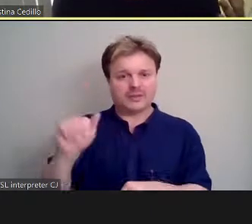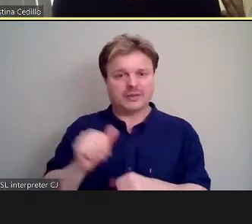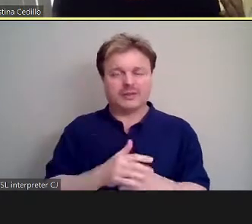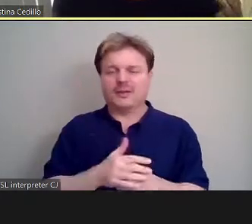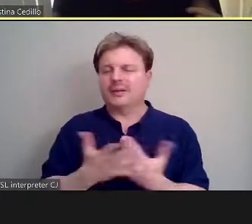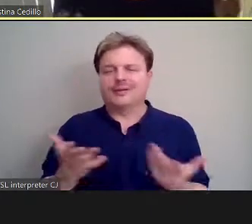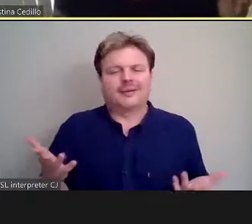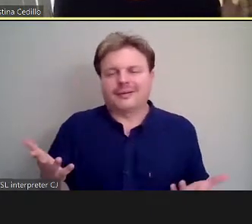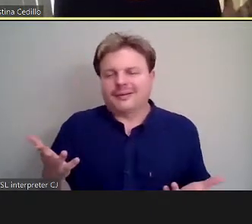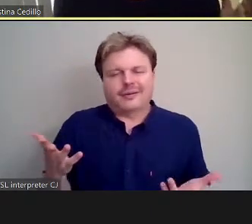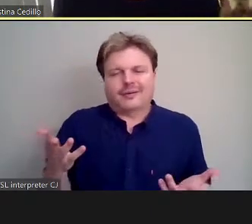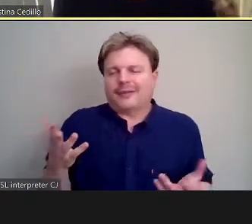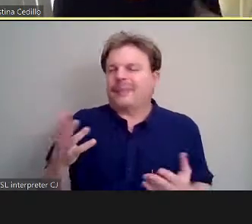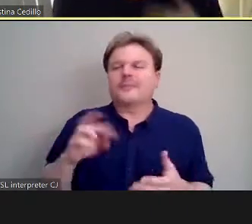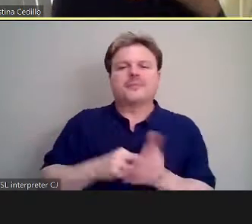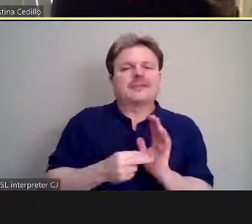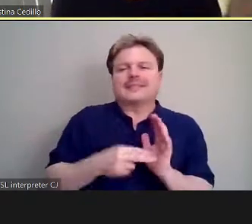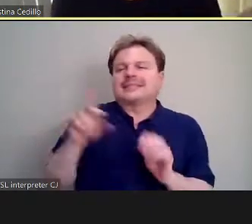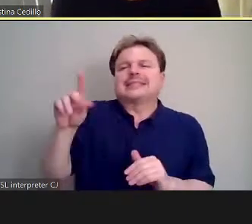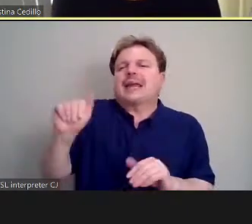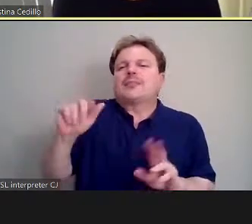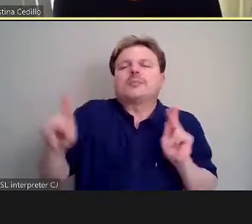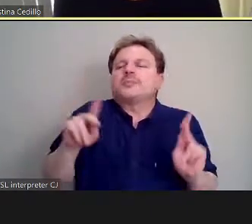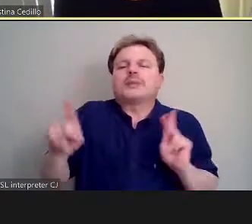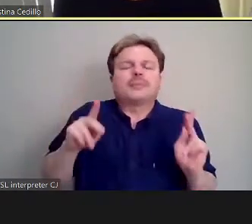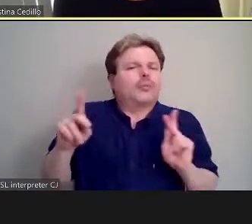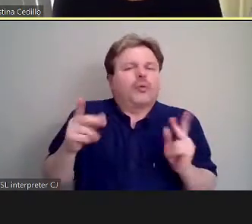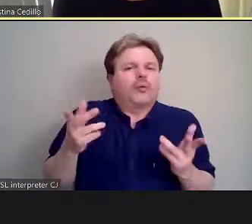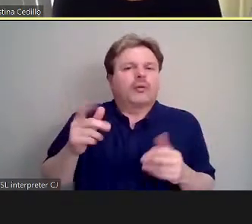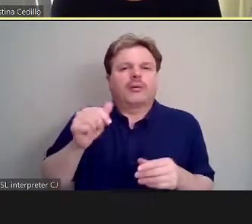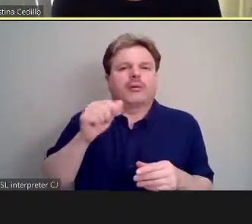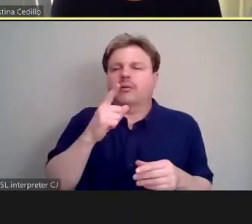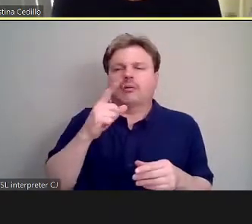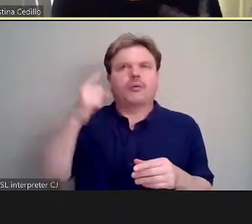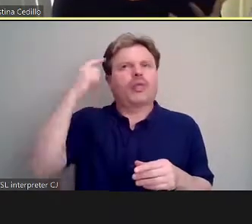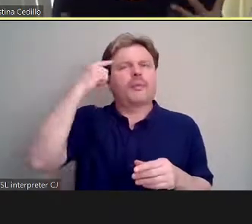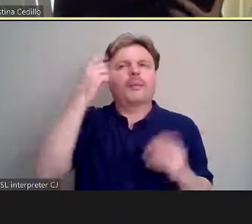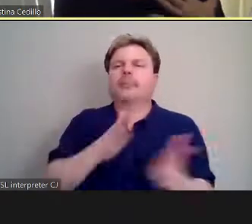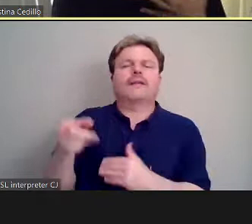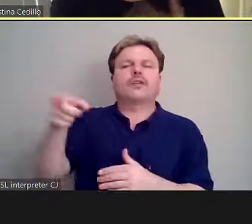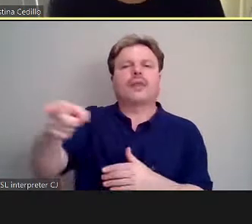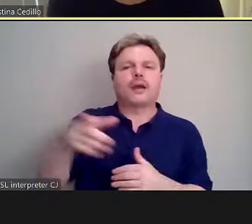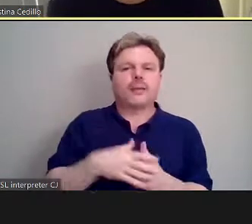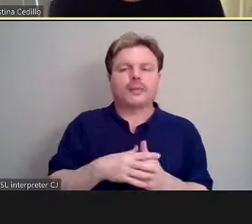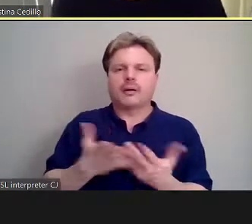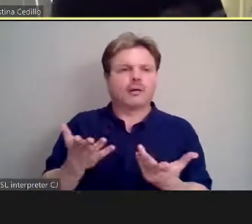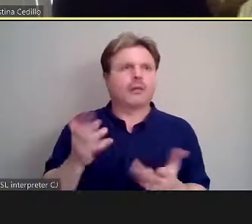for. Like, we don't exist until we exist in that moment. And then suddenly it's like, oh, crap.